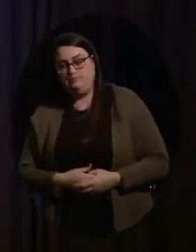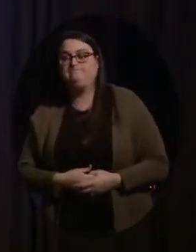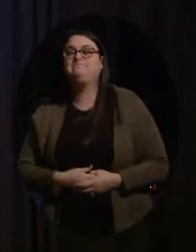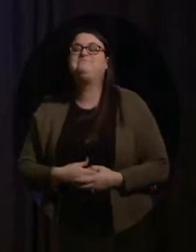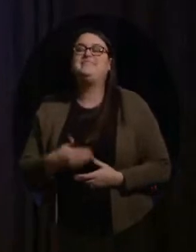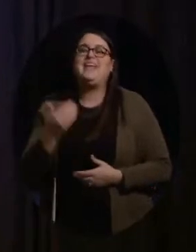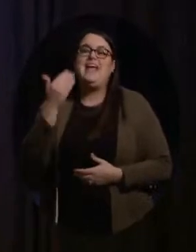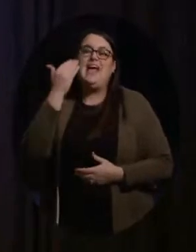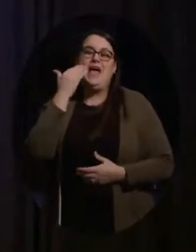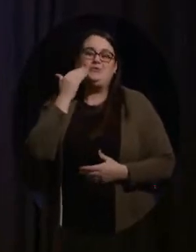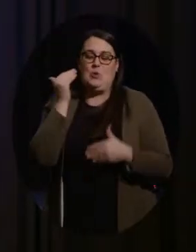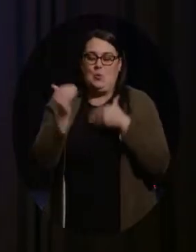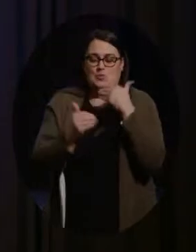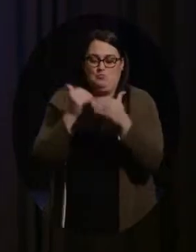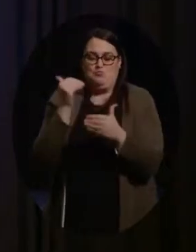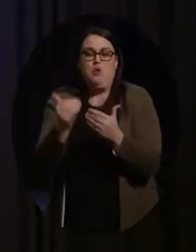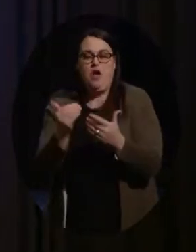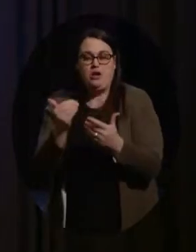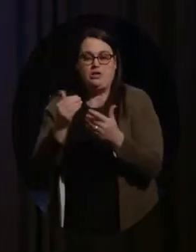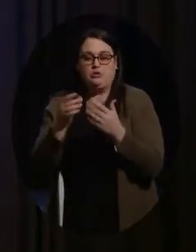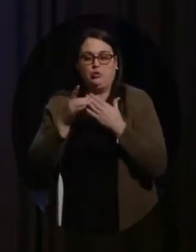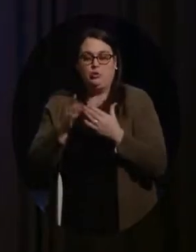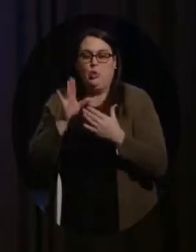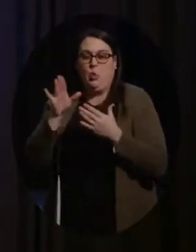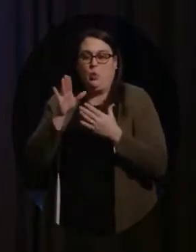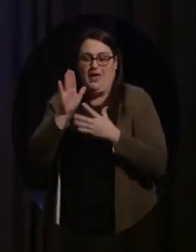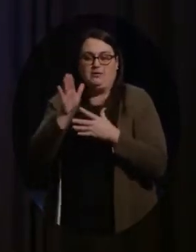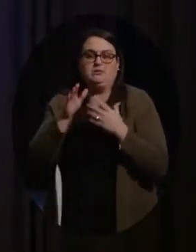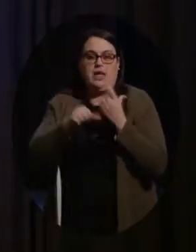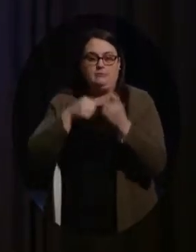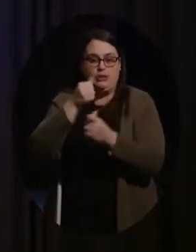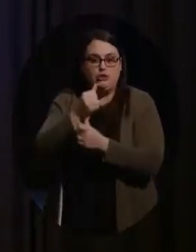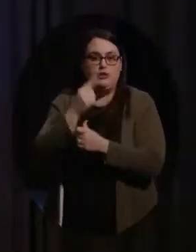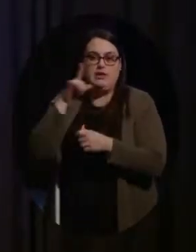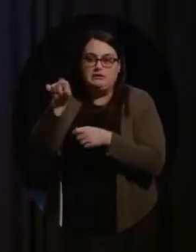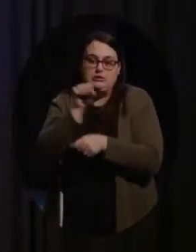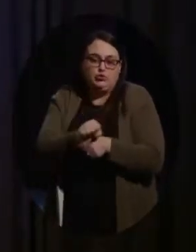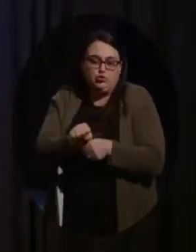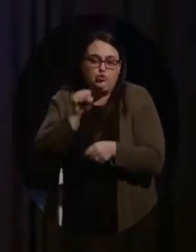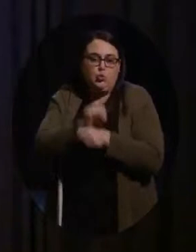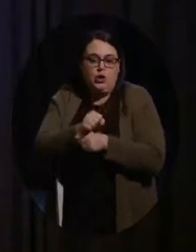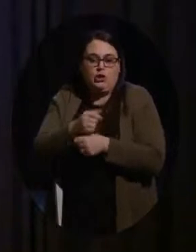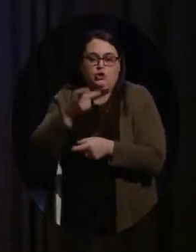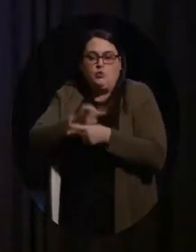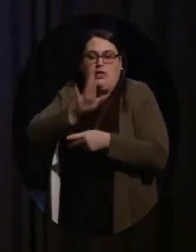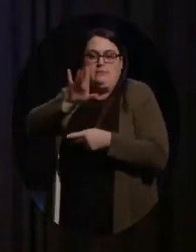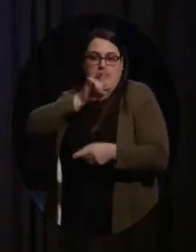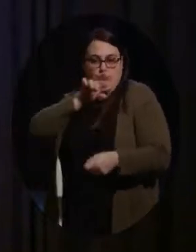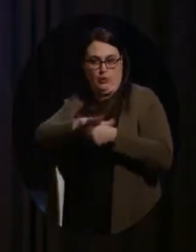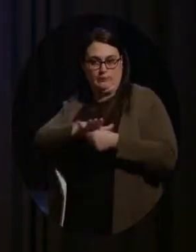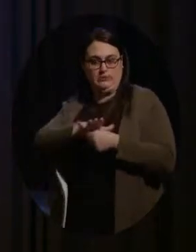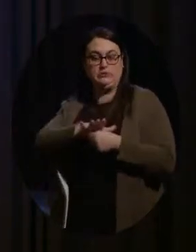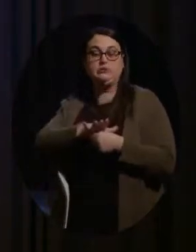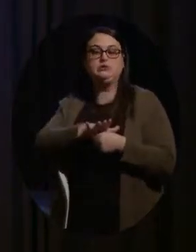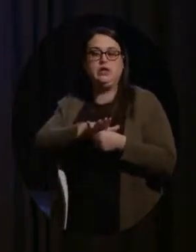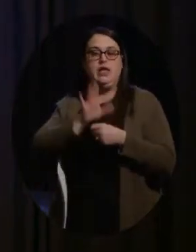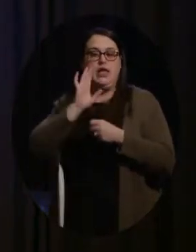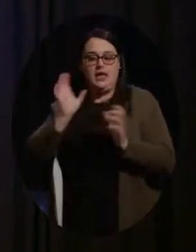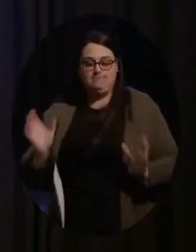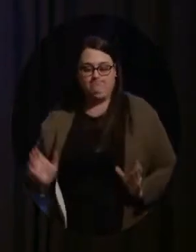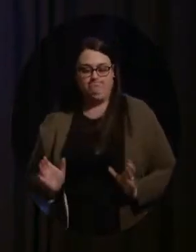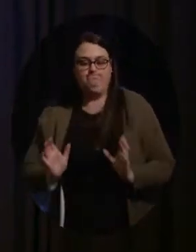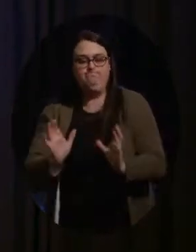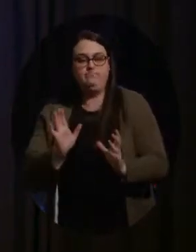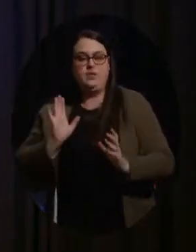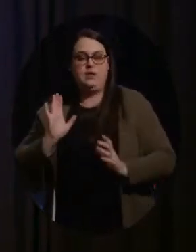I know that the progress we've made as an administration is because Mayor Stoney is putting in the work to keep the promises he's made. And he's pushing this team